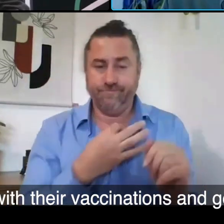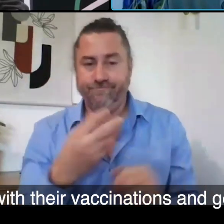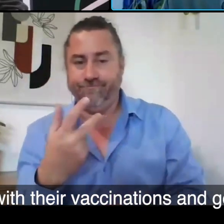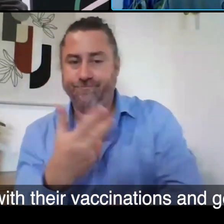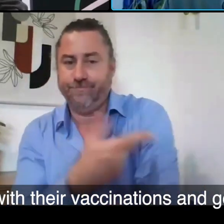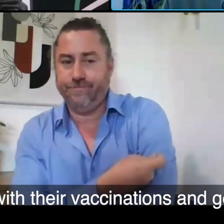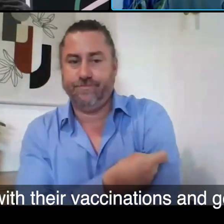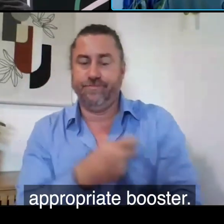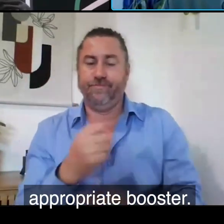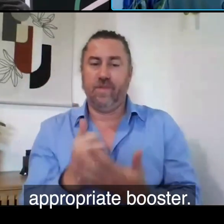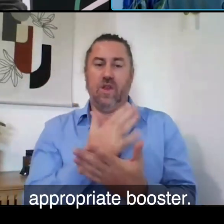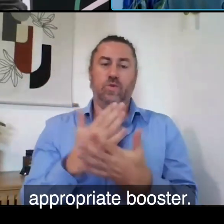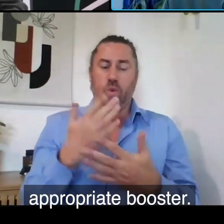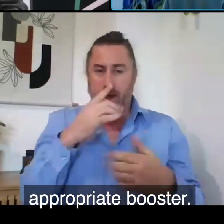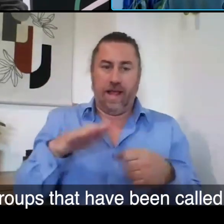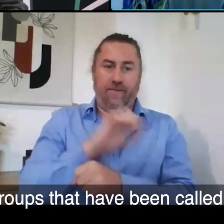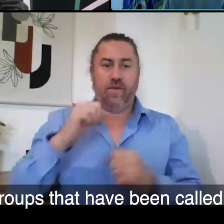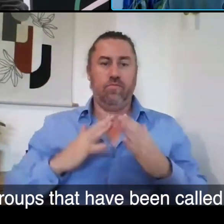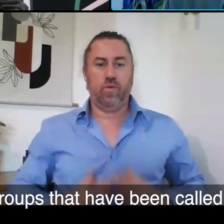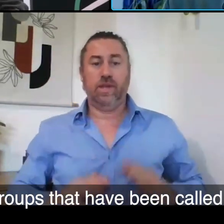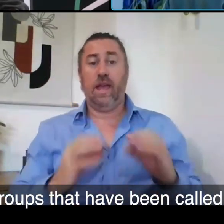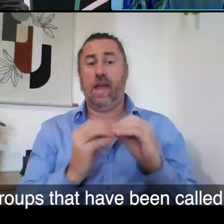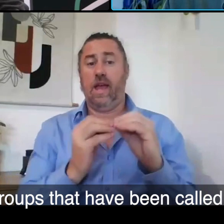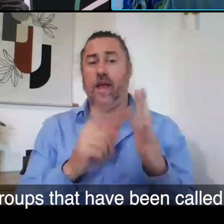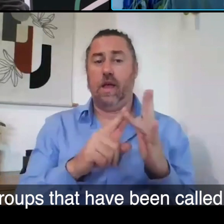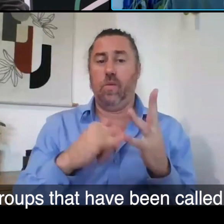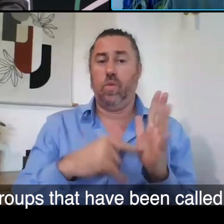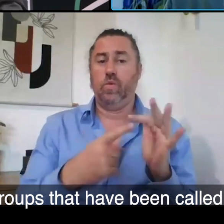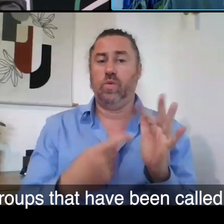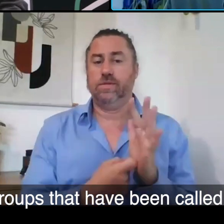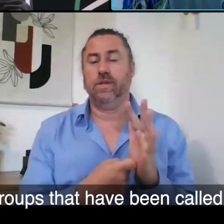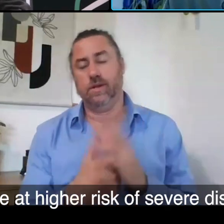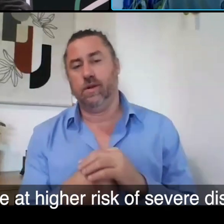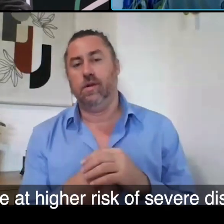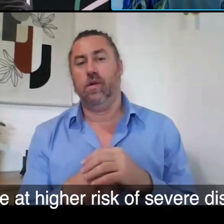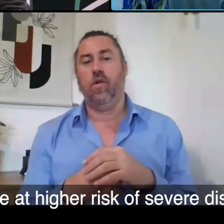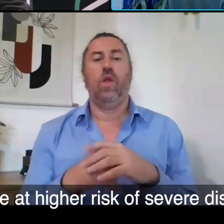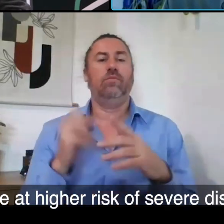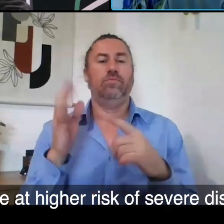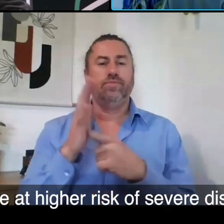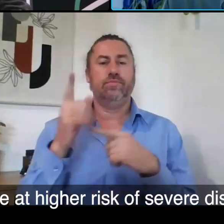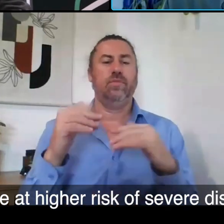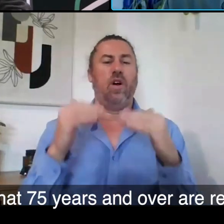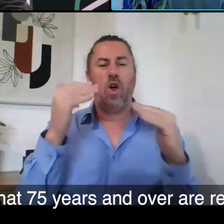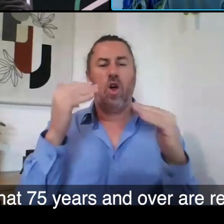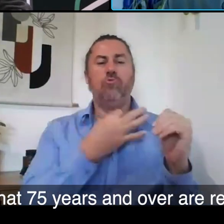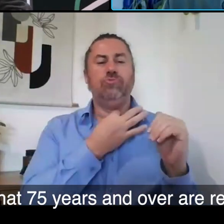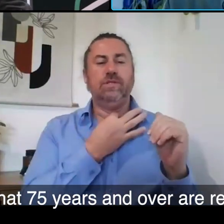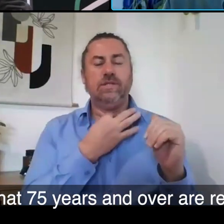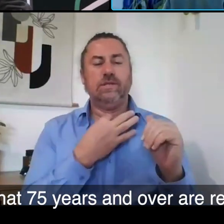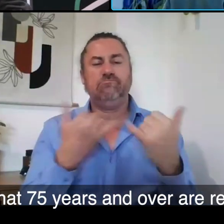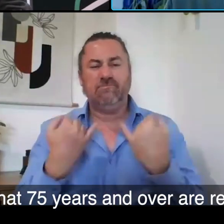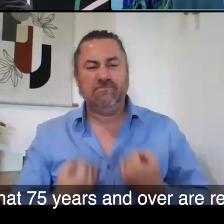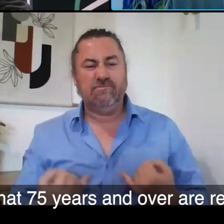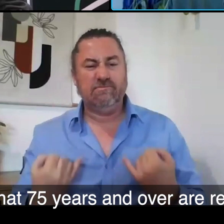their vaccinations and get the appropriate booster. So the key groups that have been called out are those that are at higher risk of severe disease.